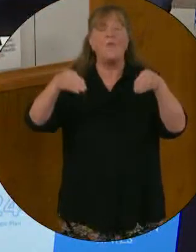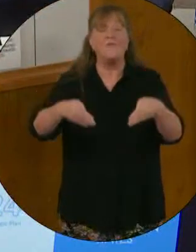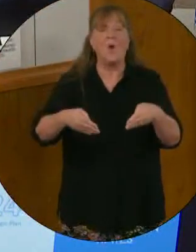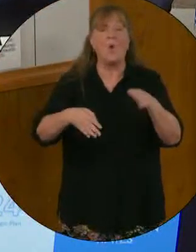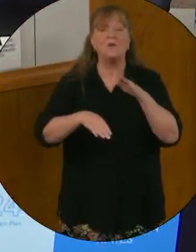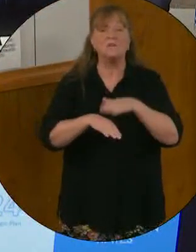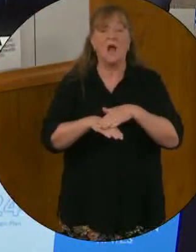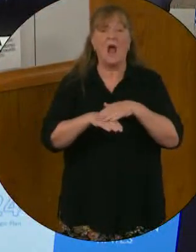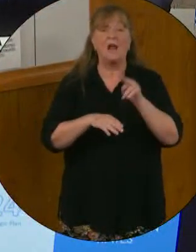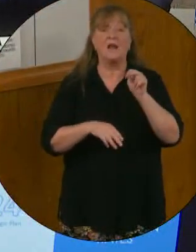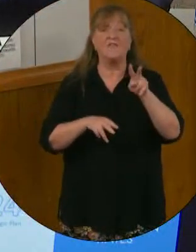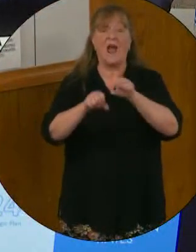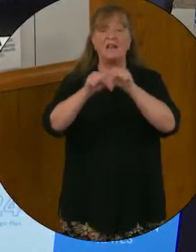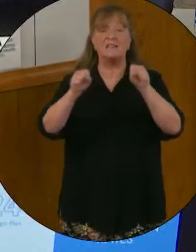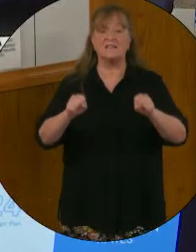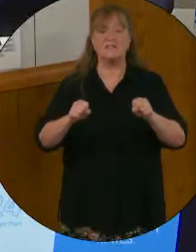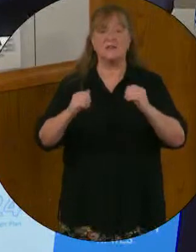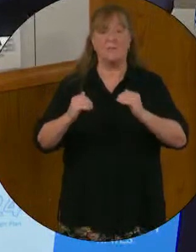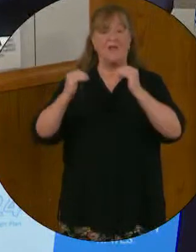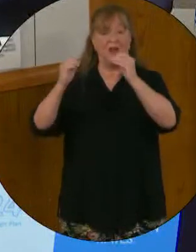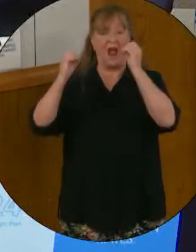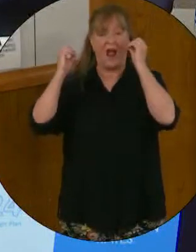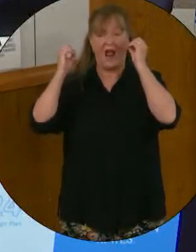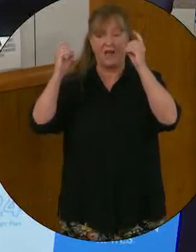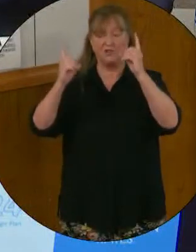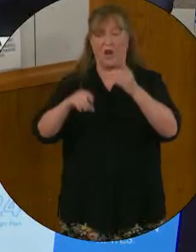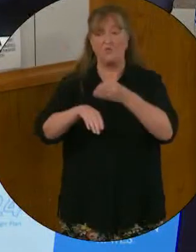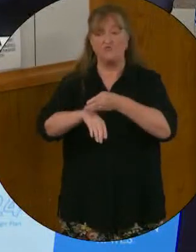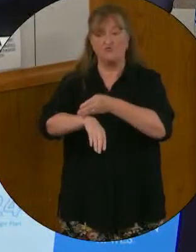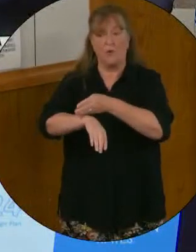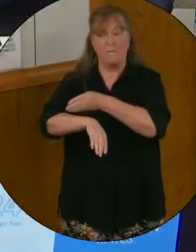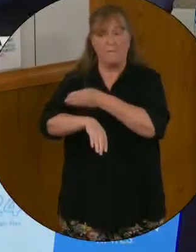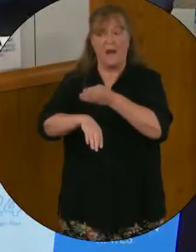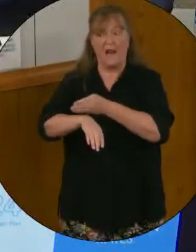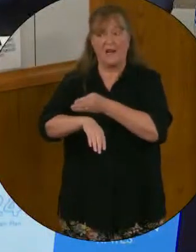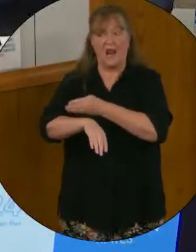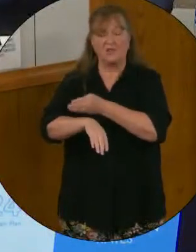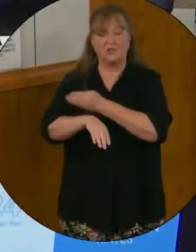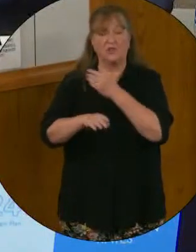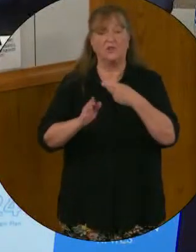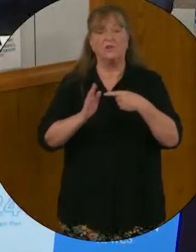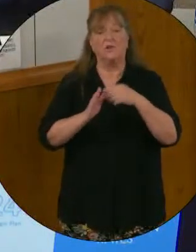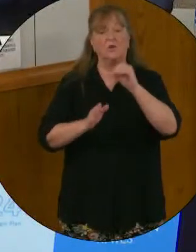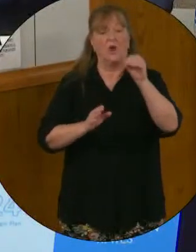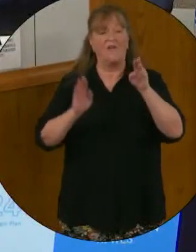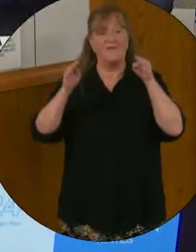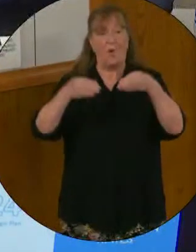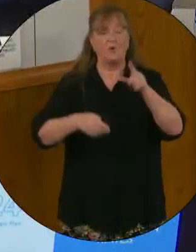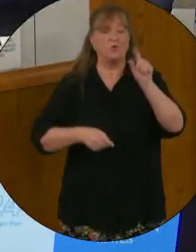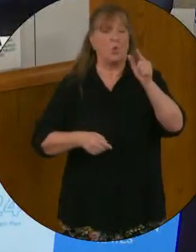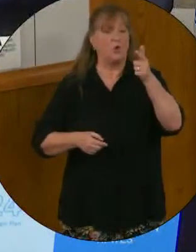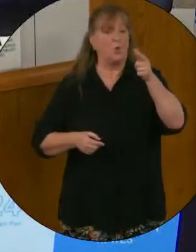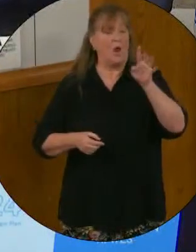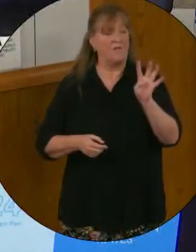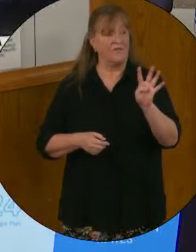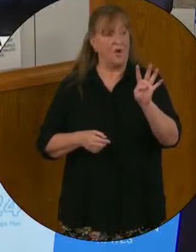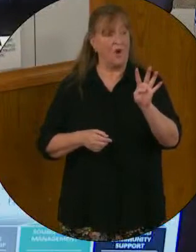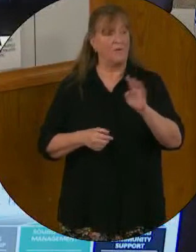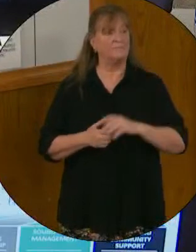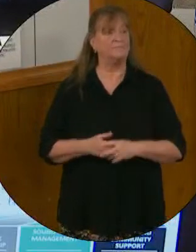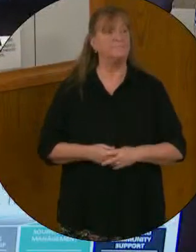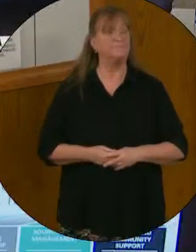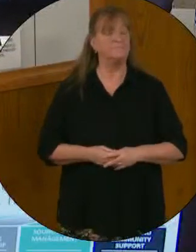the Nevada System of Higher Education Remediation Rates Indicator that's in Focus 2024, the annual report to the